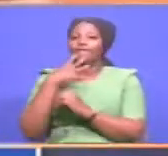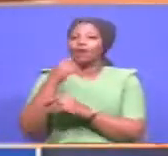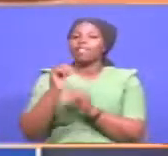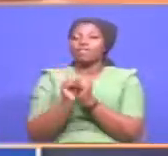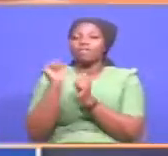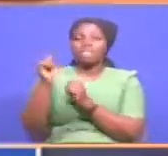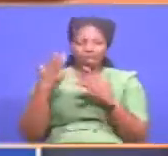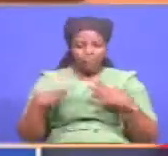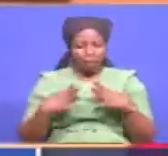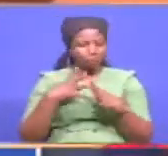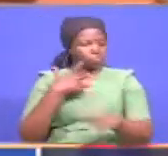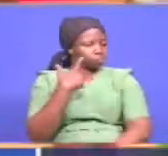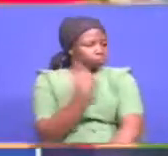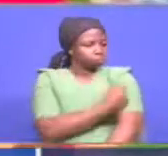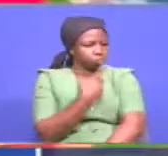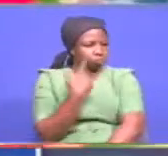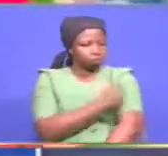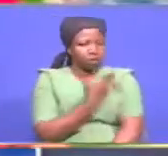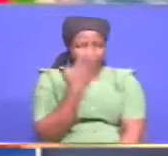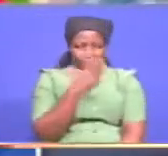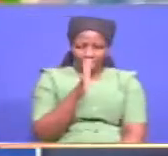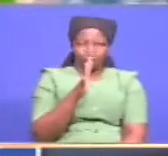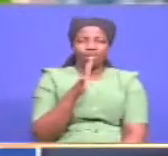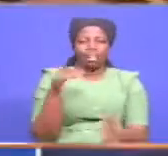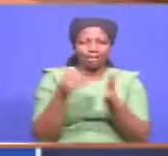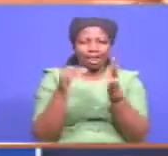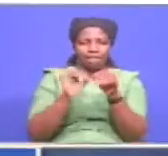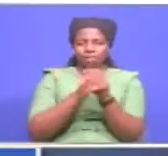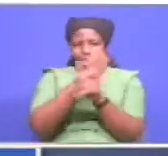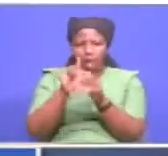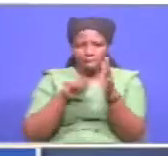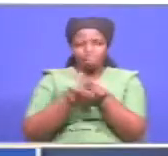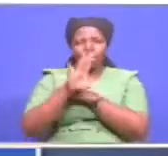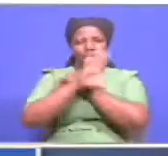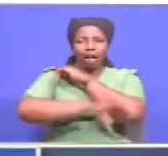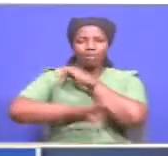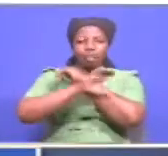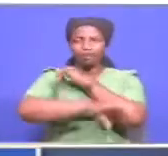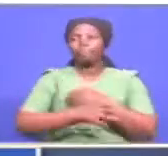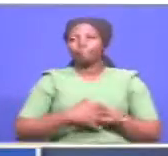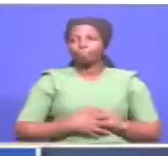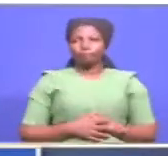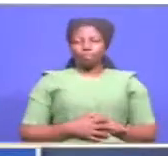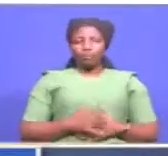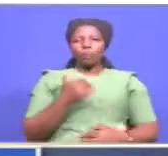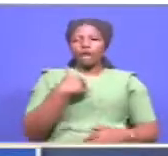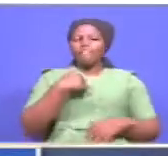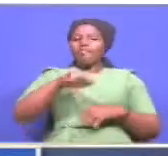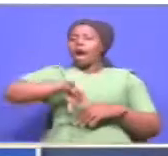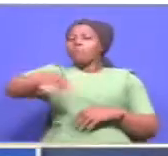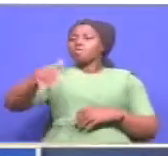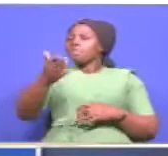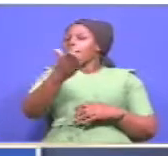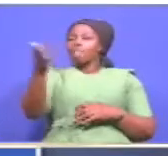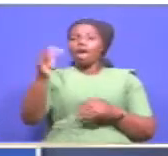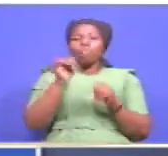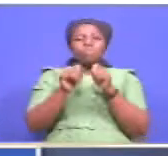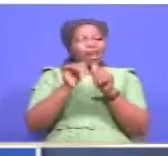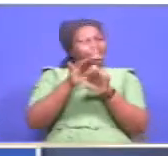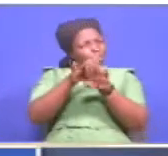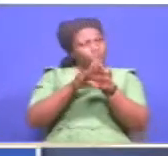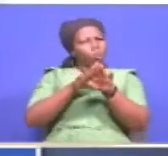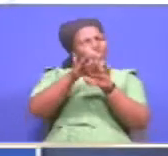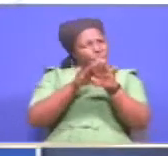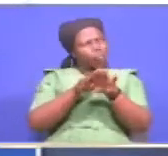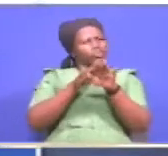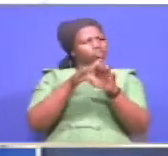911,515 people have been vaccinated against COVID-19 in the country. And as there are counties that are slow at distributing